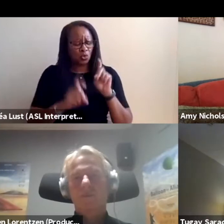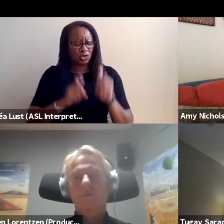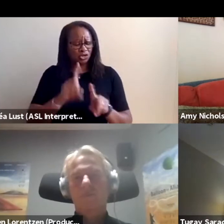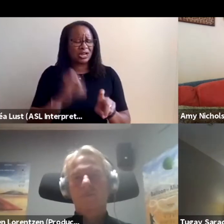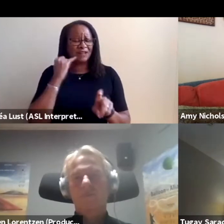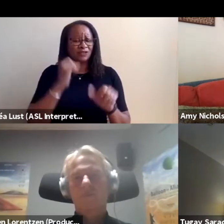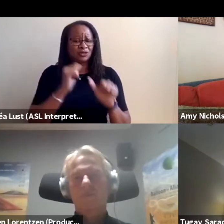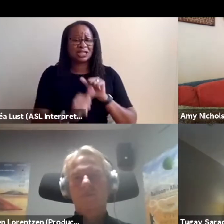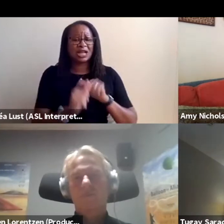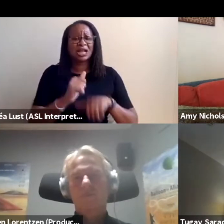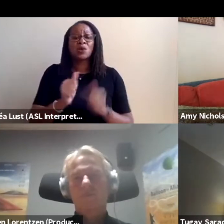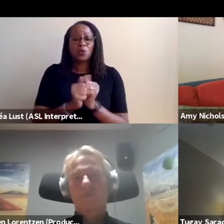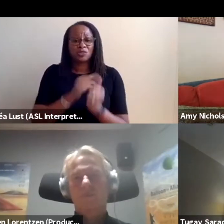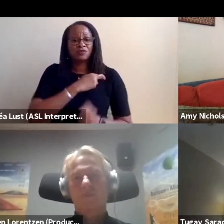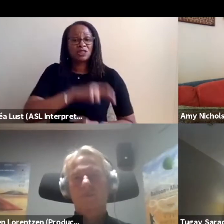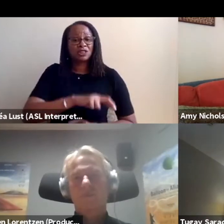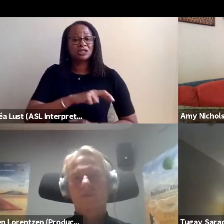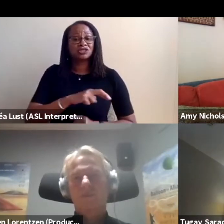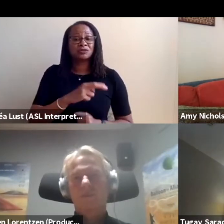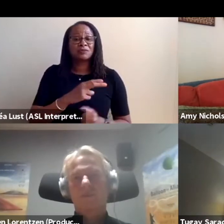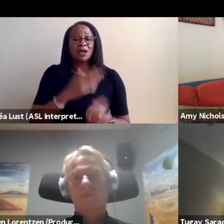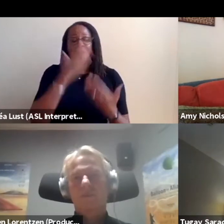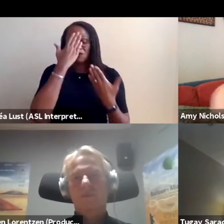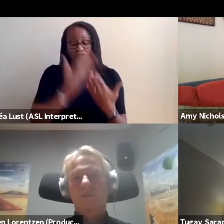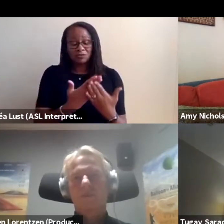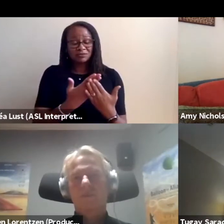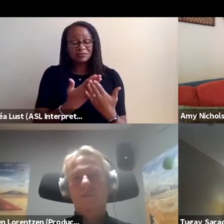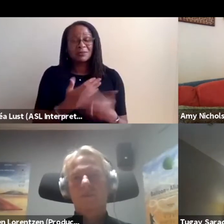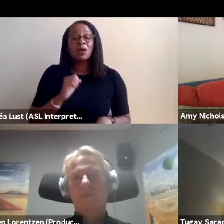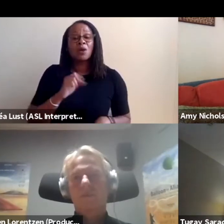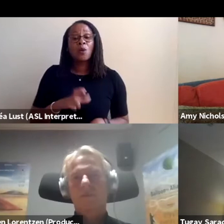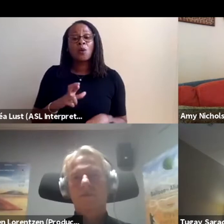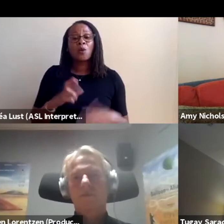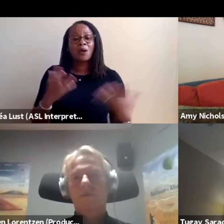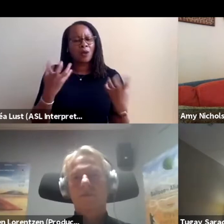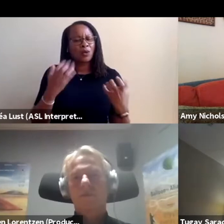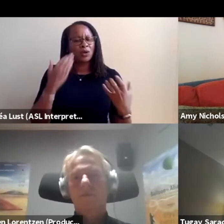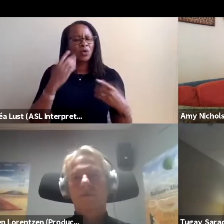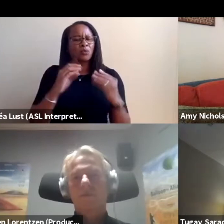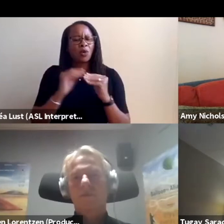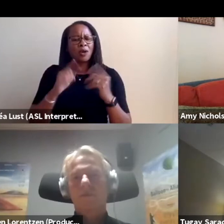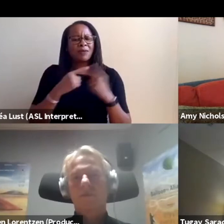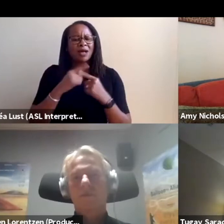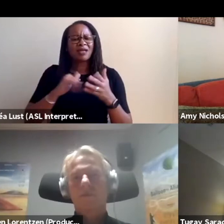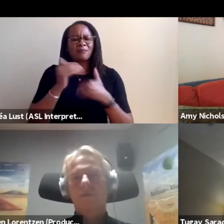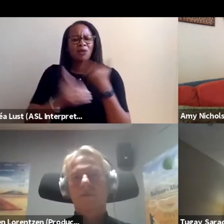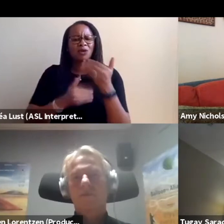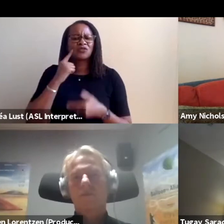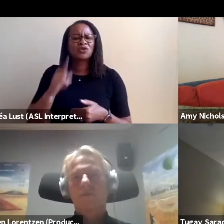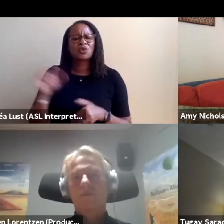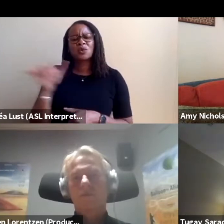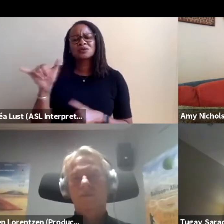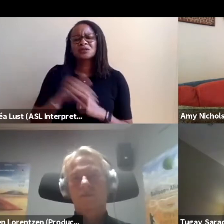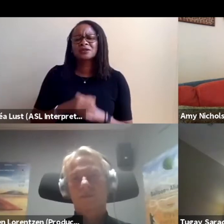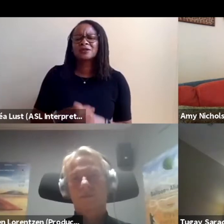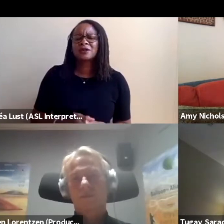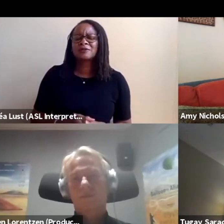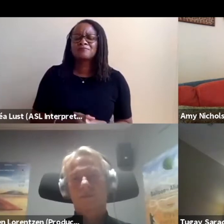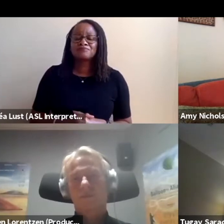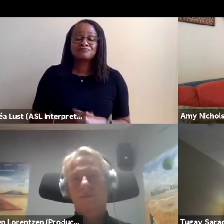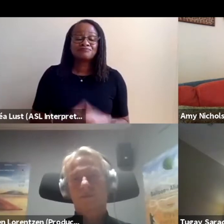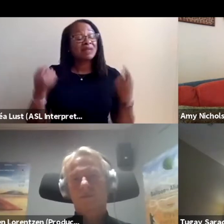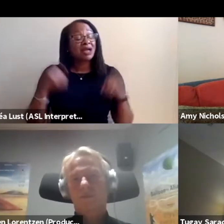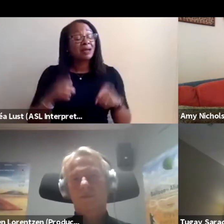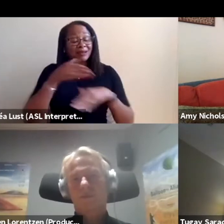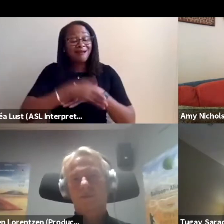stay in your religion. And I'd love to learn more about like this process for you too. Sure. Just right after 9/11,